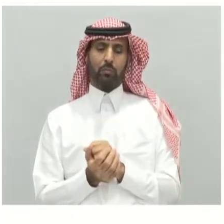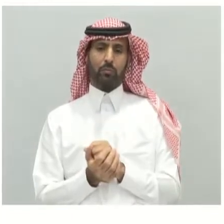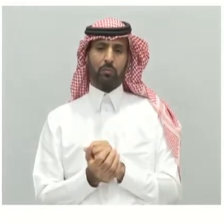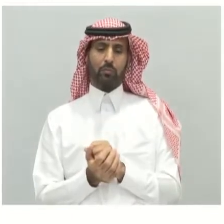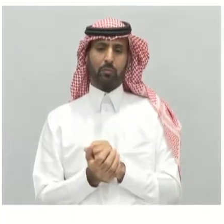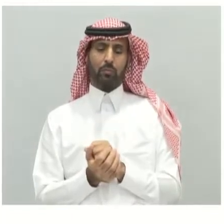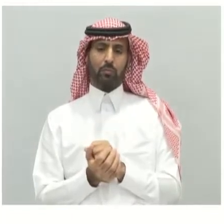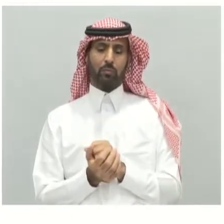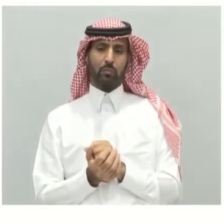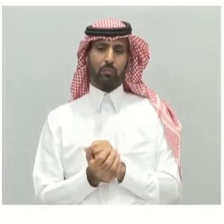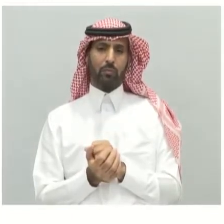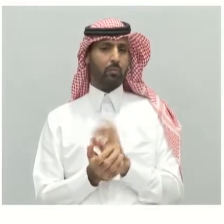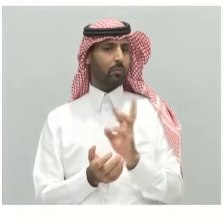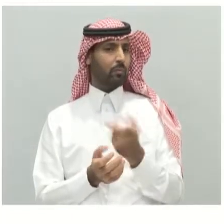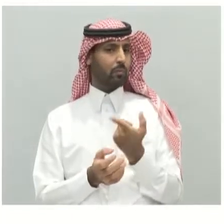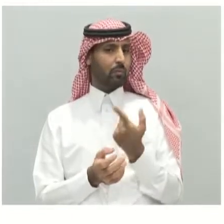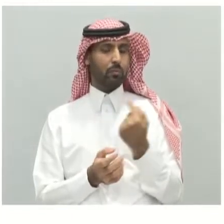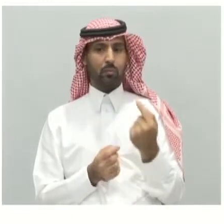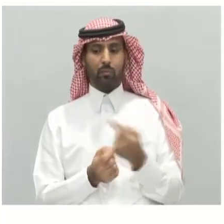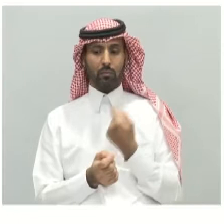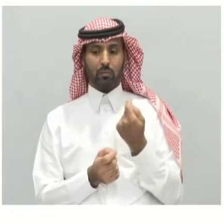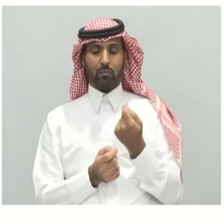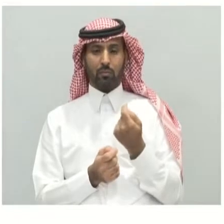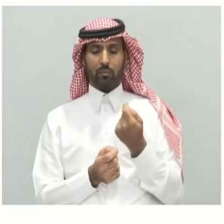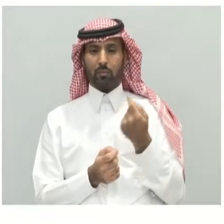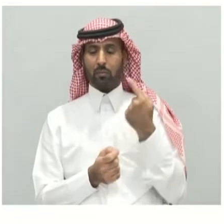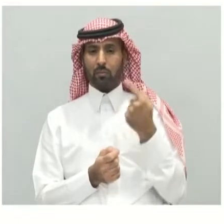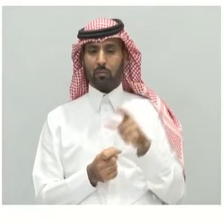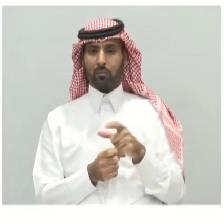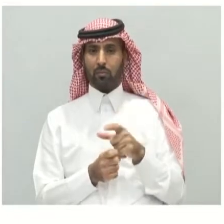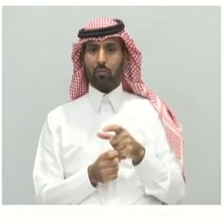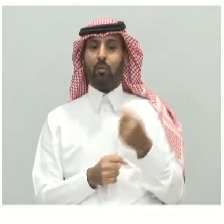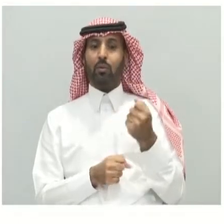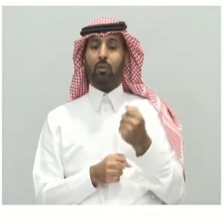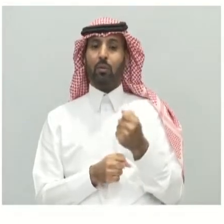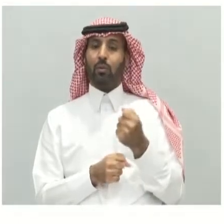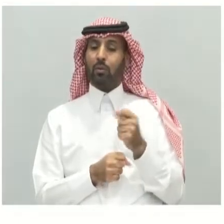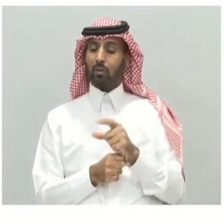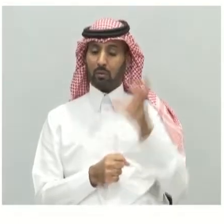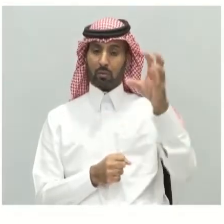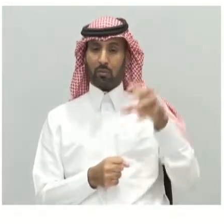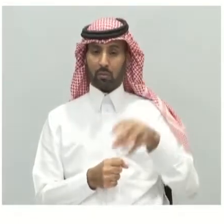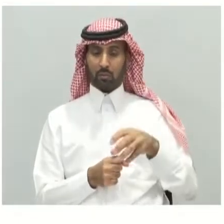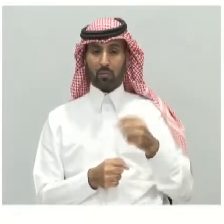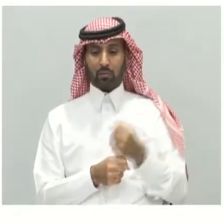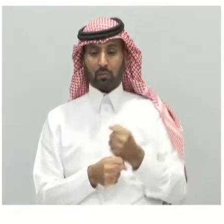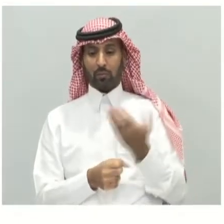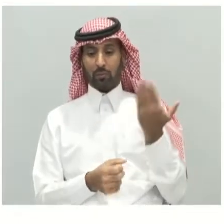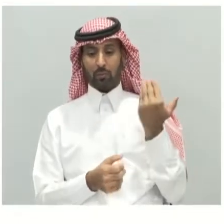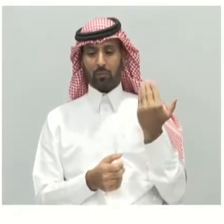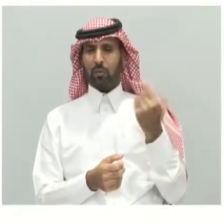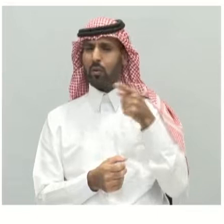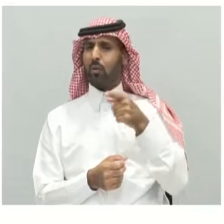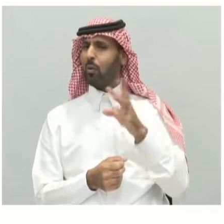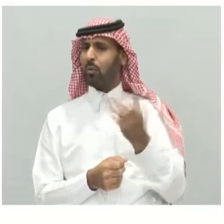So, when do we use the past tense? If I ask you, what did you do